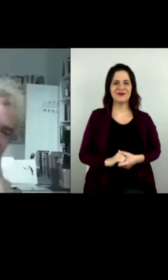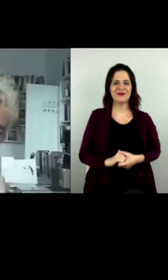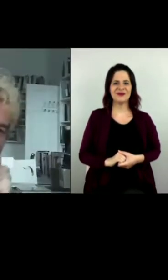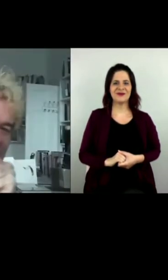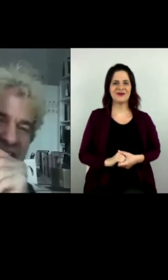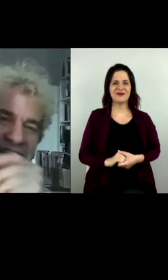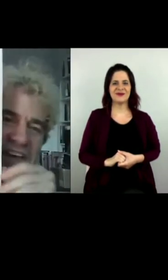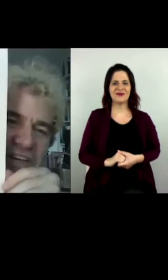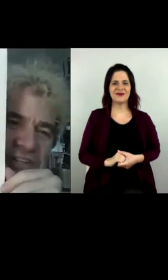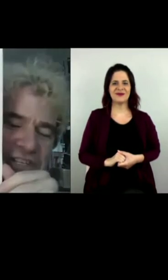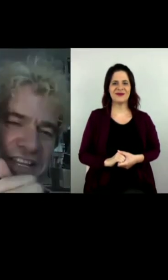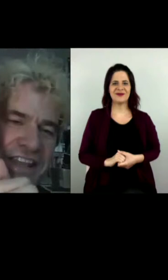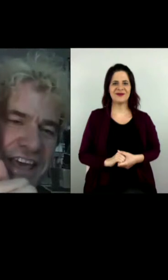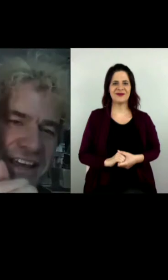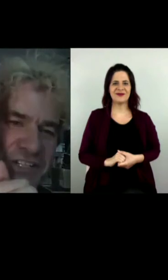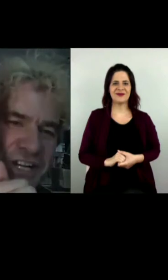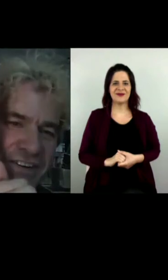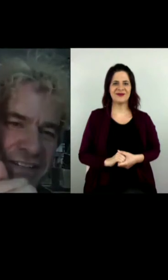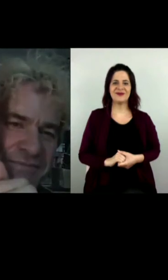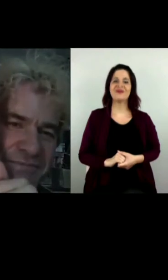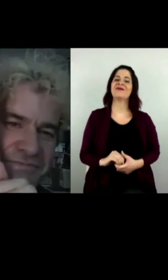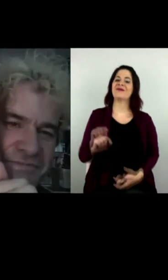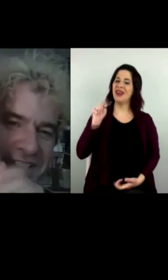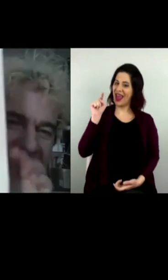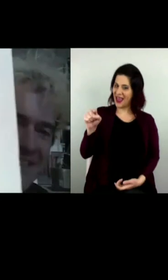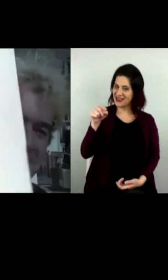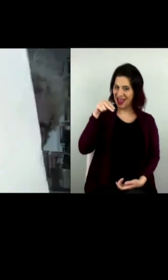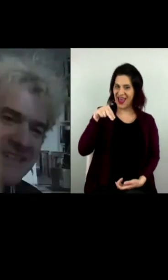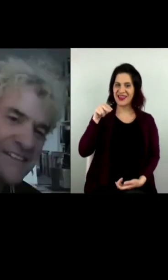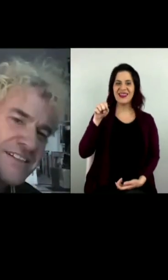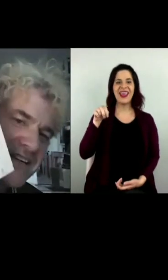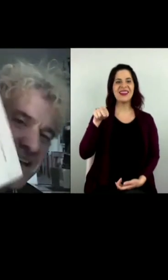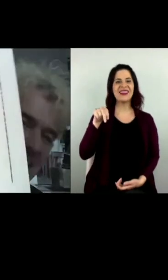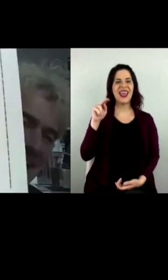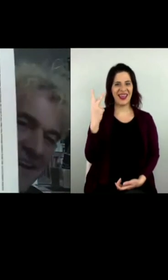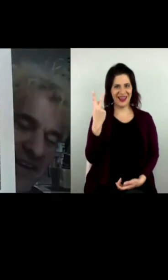So the person is Nena Cherry.